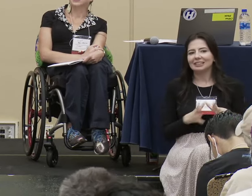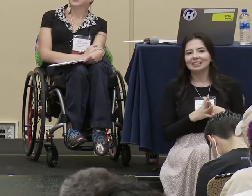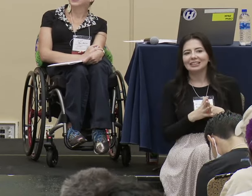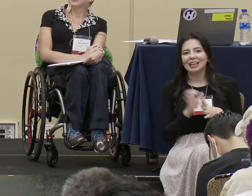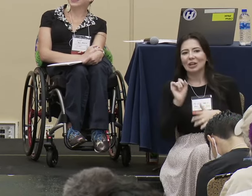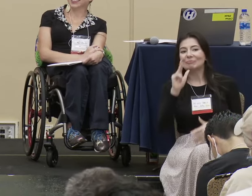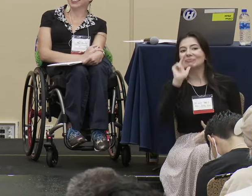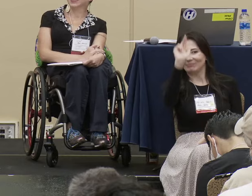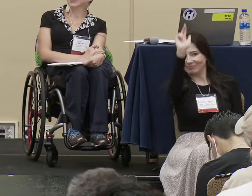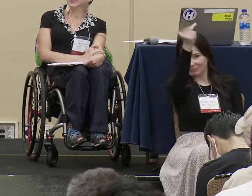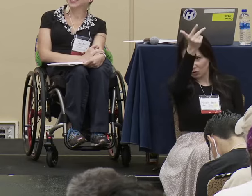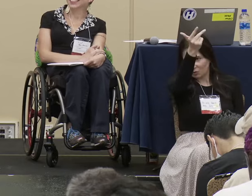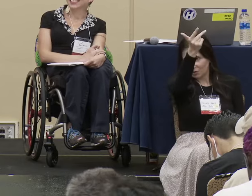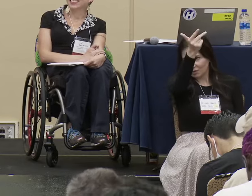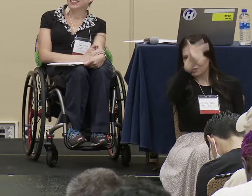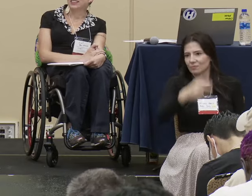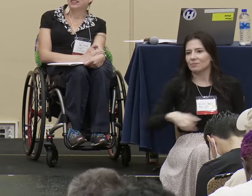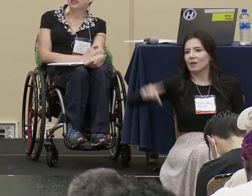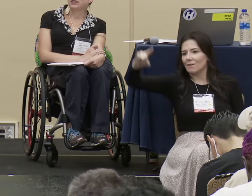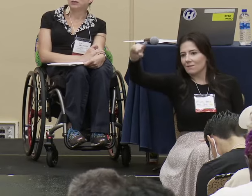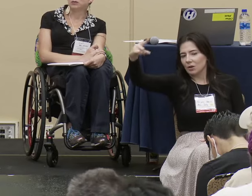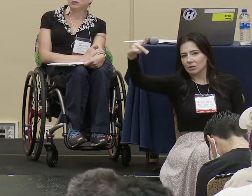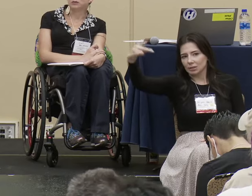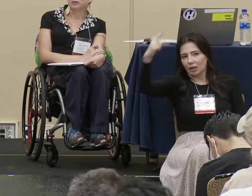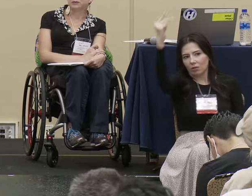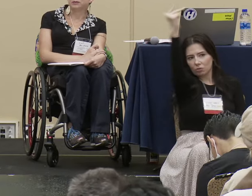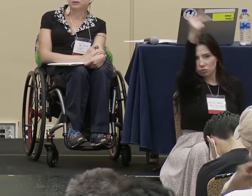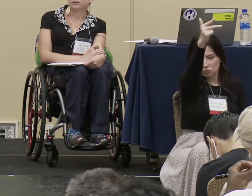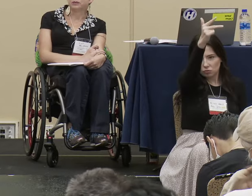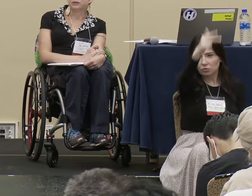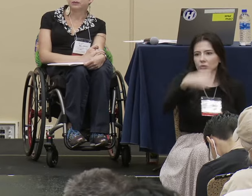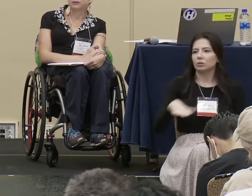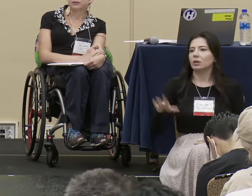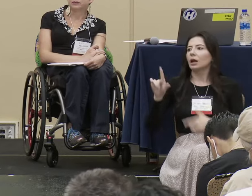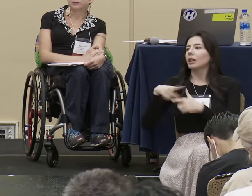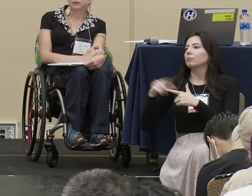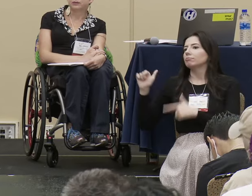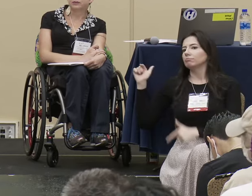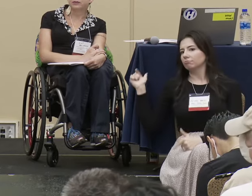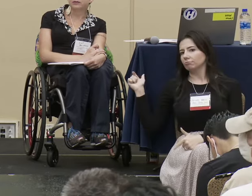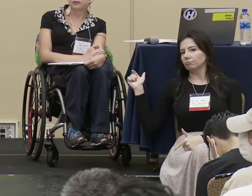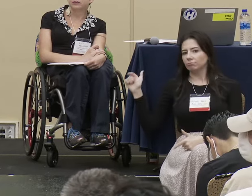you are. Thank you. So you'll be the third speaker, and then we'll kick it back to Liat. Thank you.